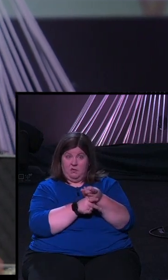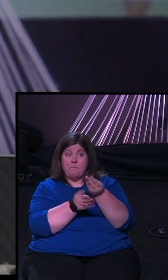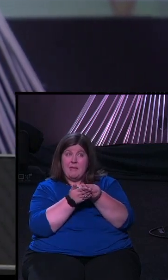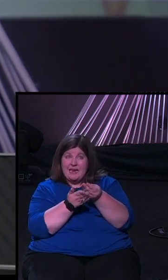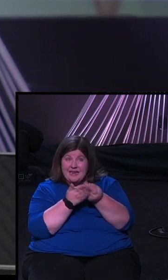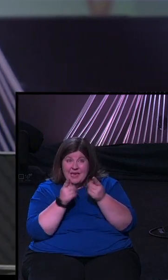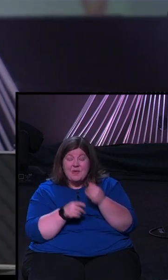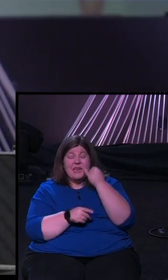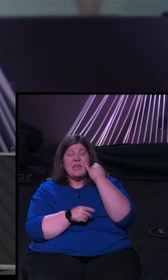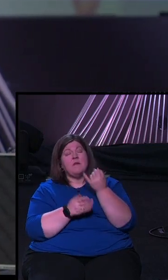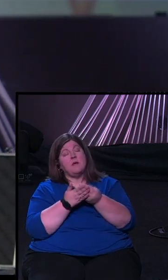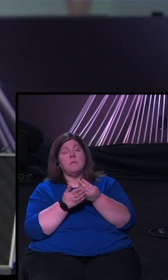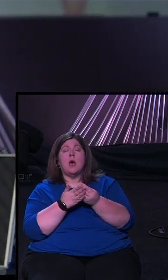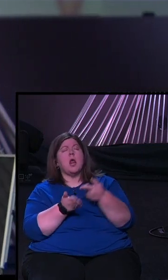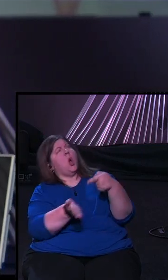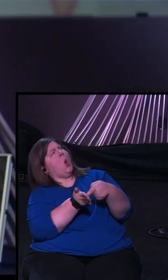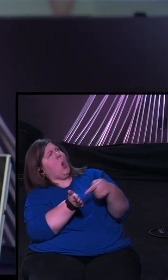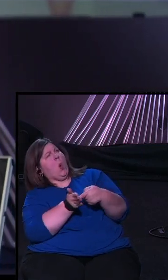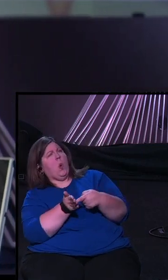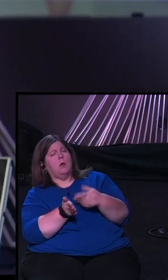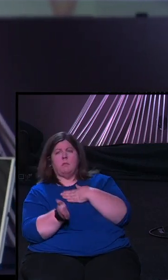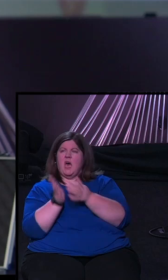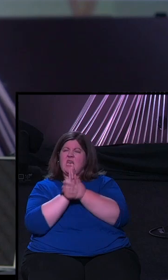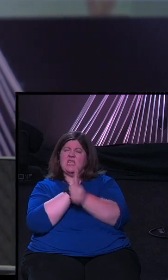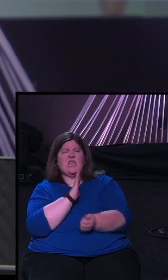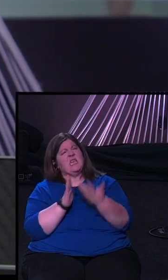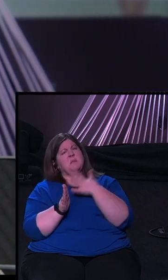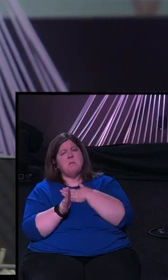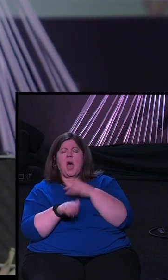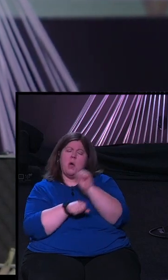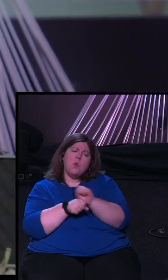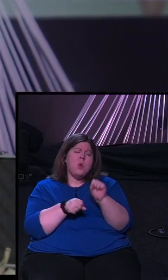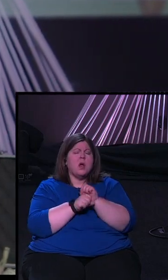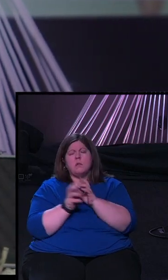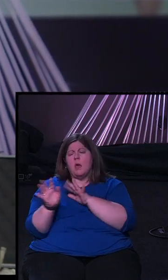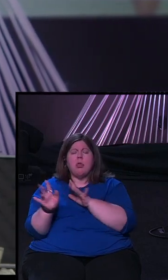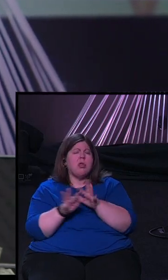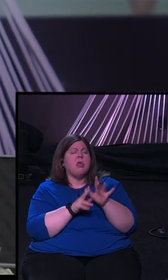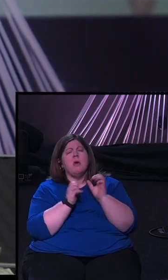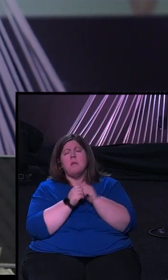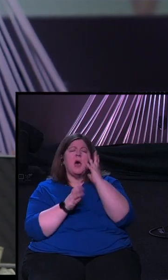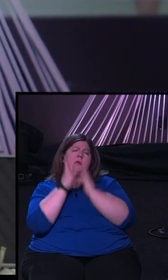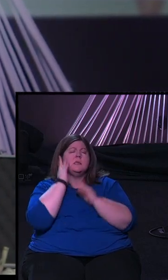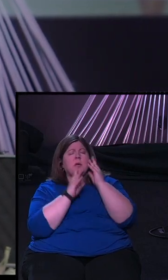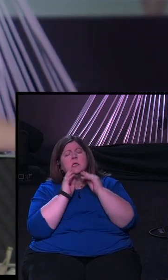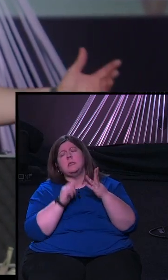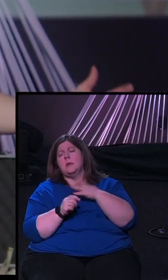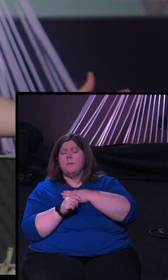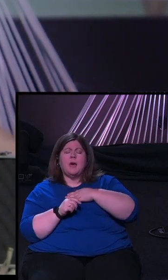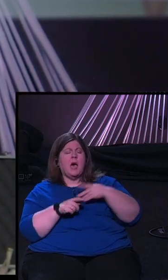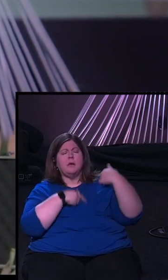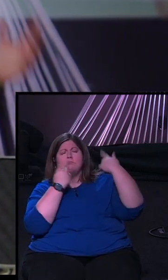if we see money as I am owed for my skills, for my soft skills, for my hard skills, for my experiences, for my background, for what